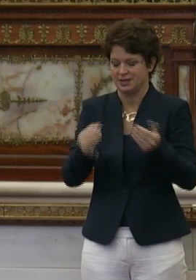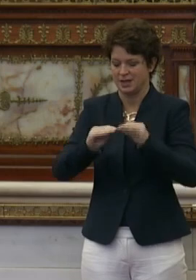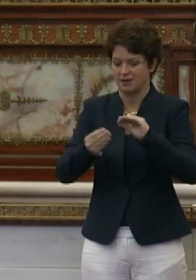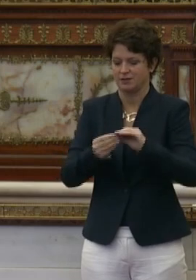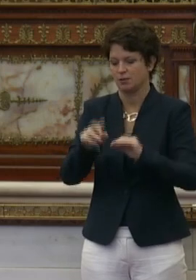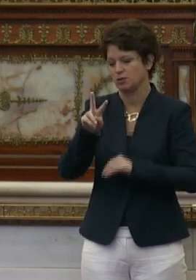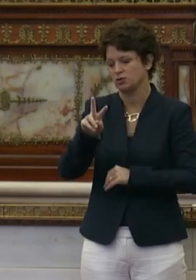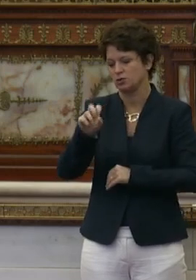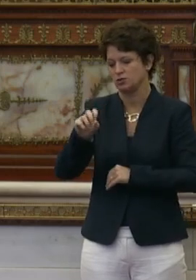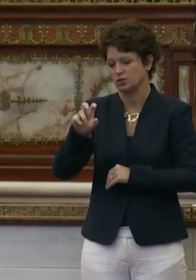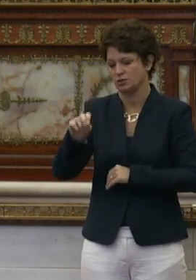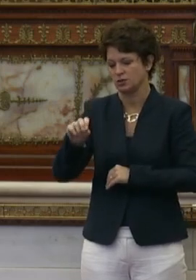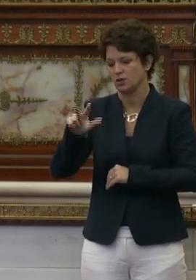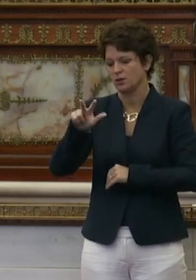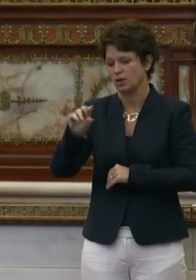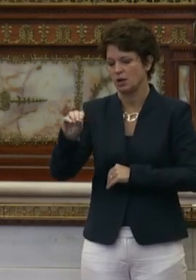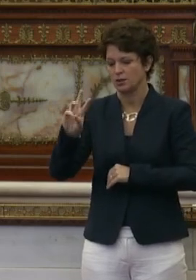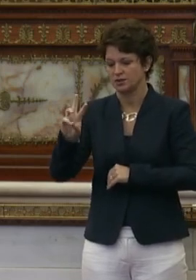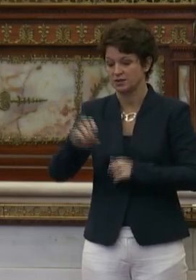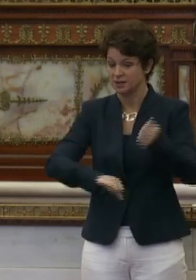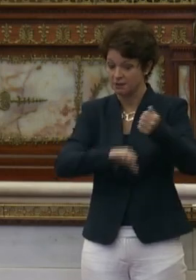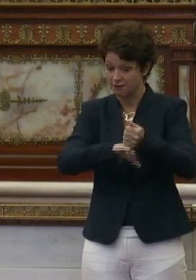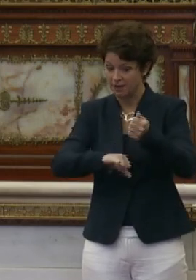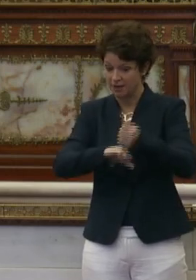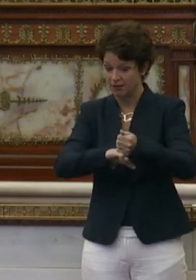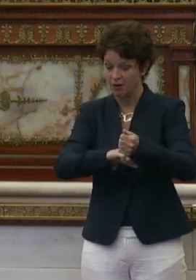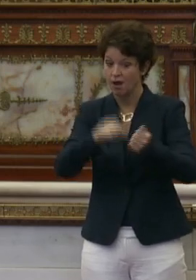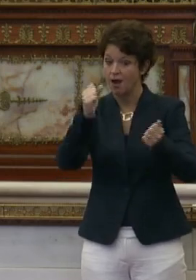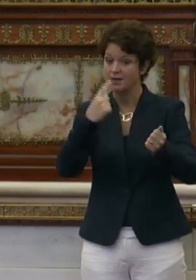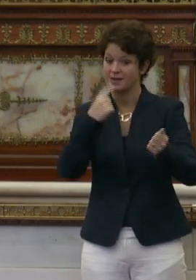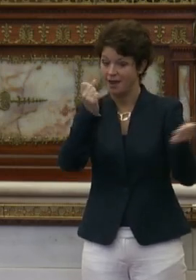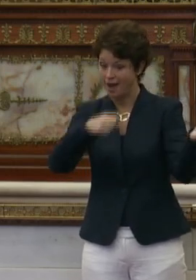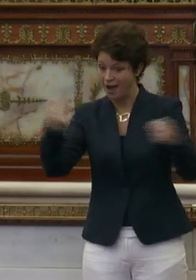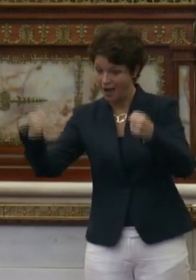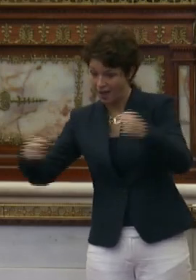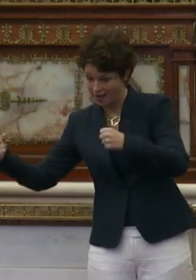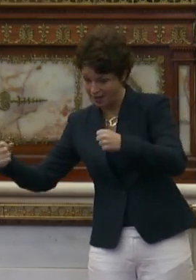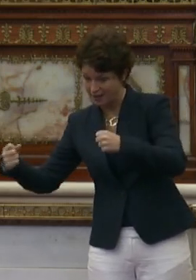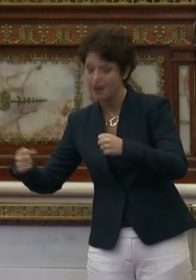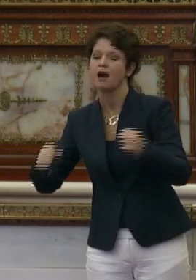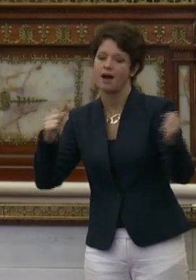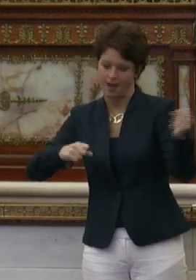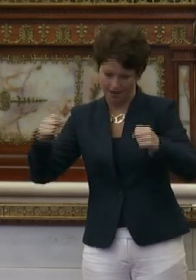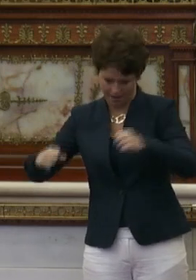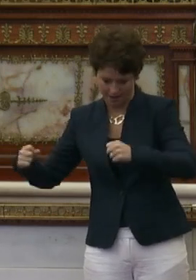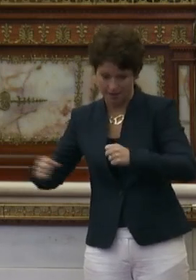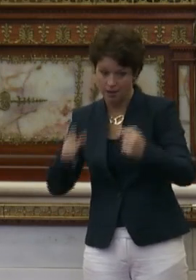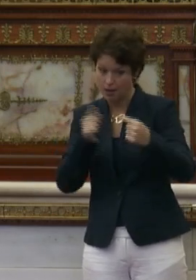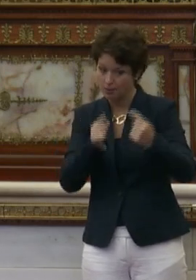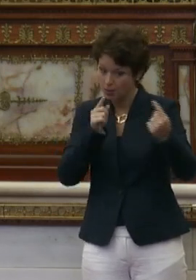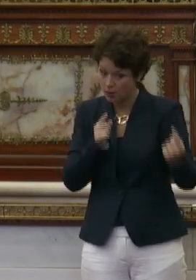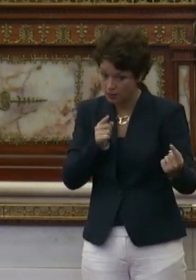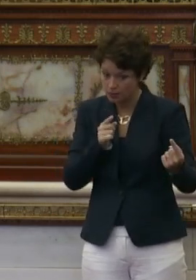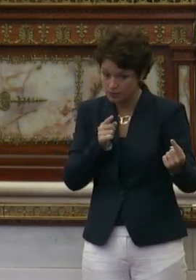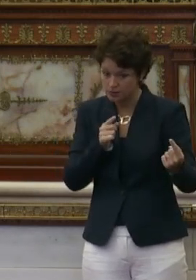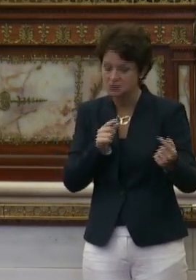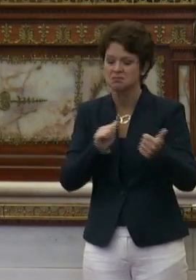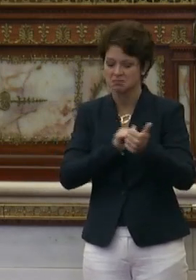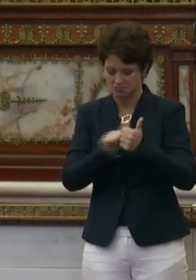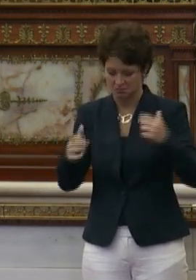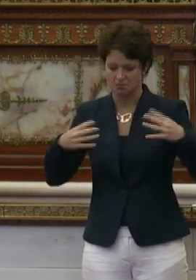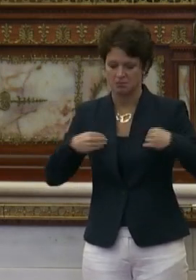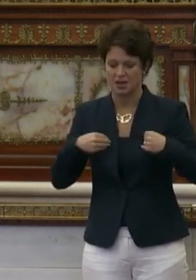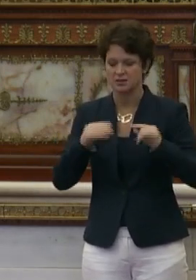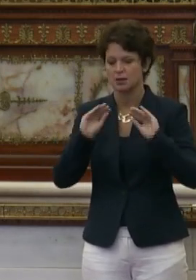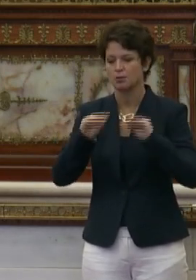Bill Number 200306. All those in favor indicate by saying aye. Aye. Aye. Those opposed? Aye. Ayes